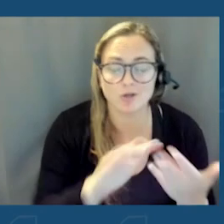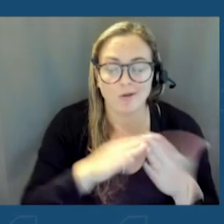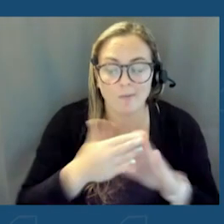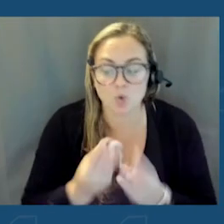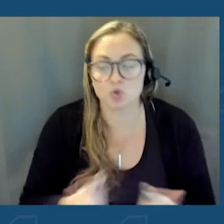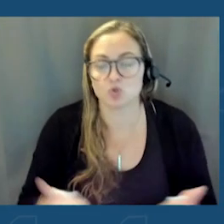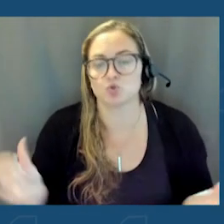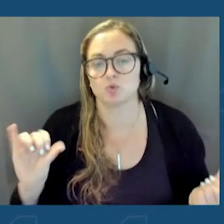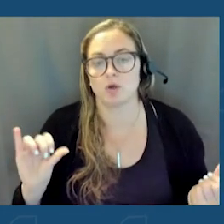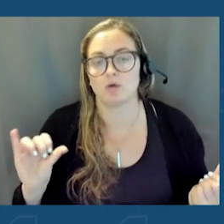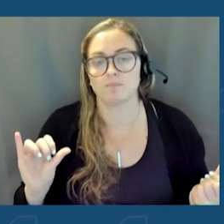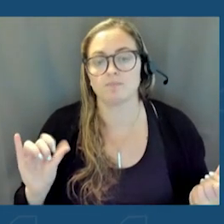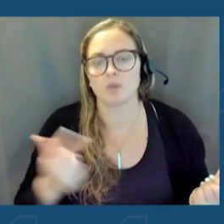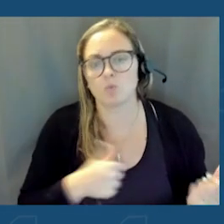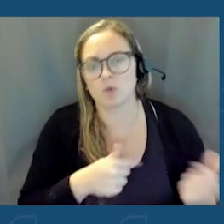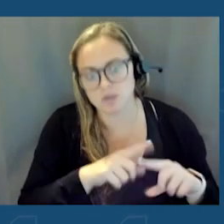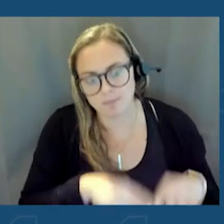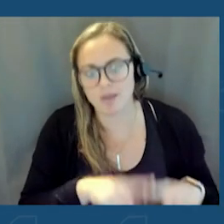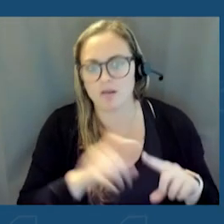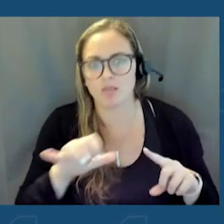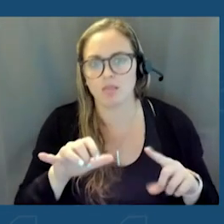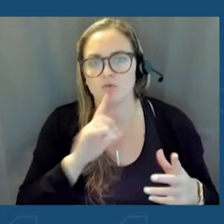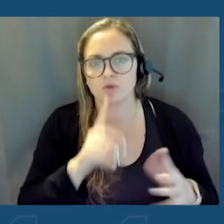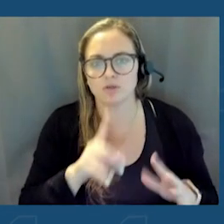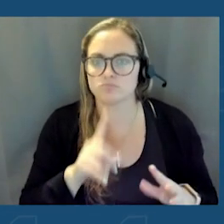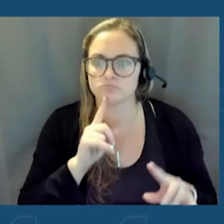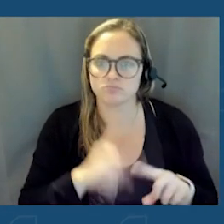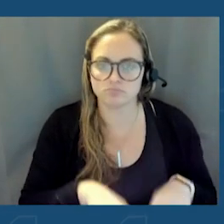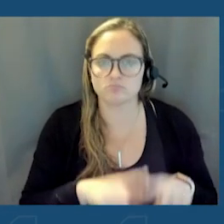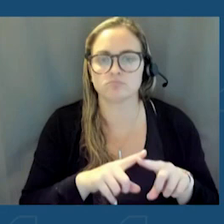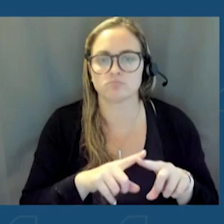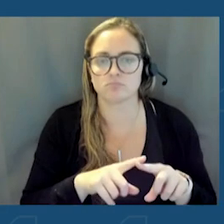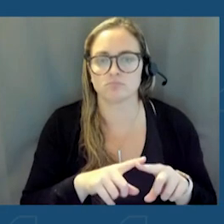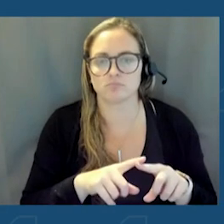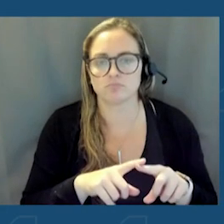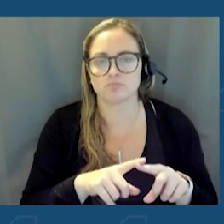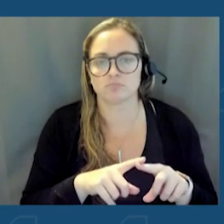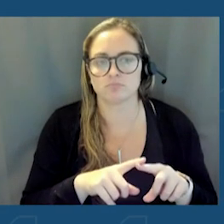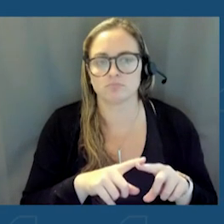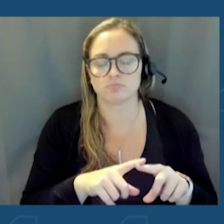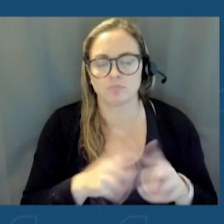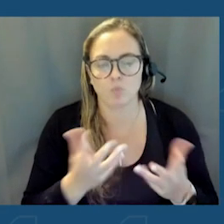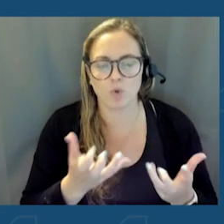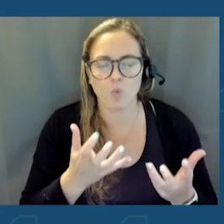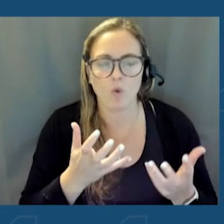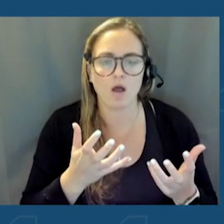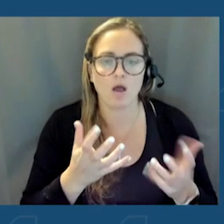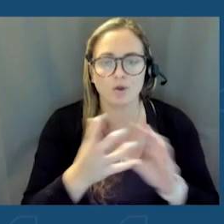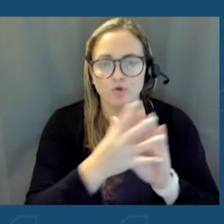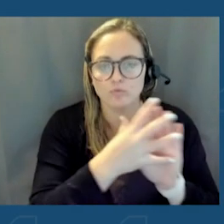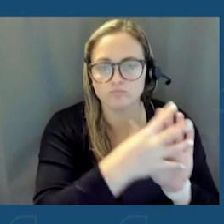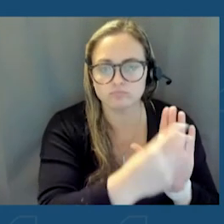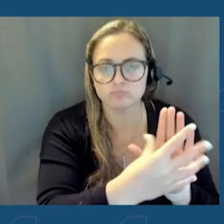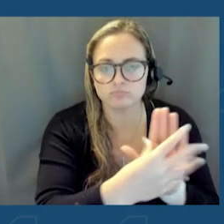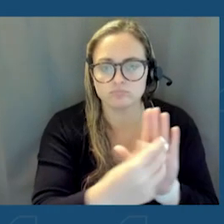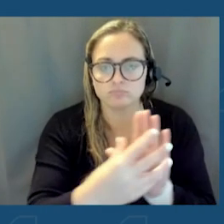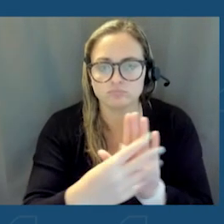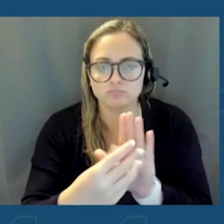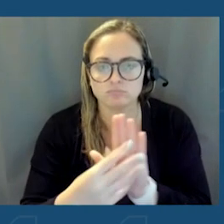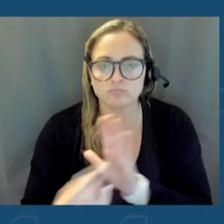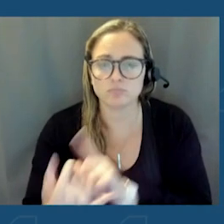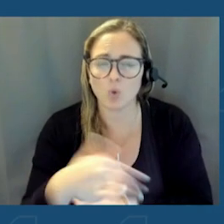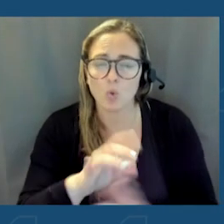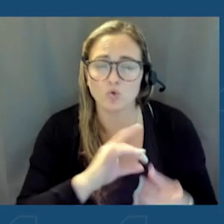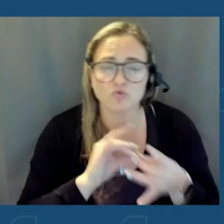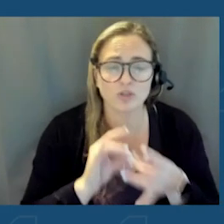as well, and we depend on that. And we want to replicate the great relationships that we have in Suffolk